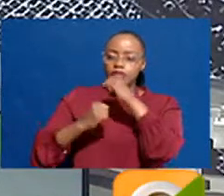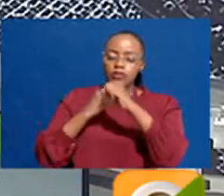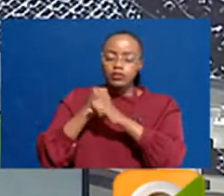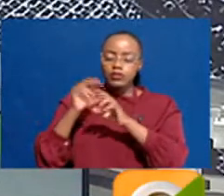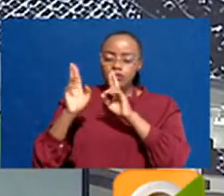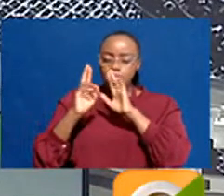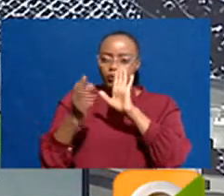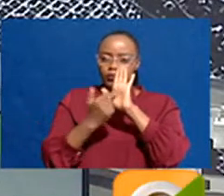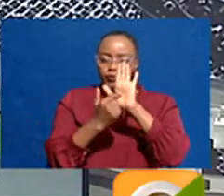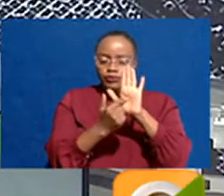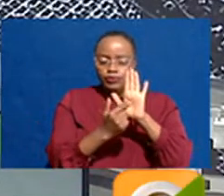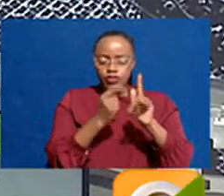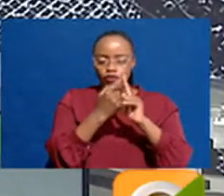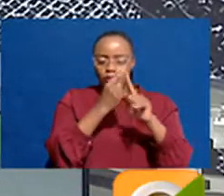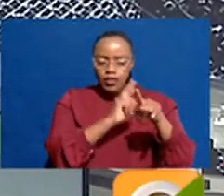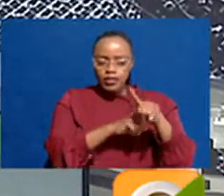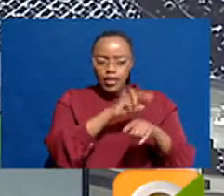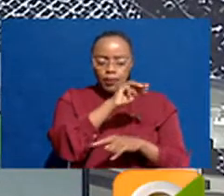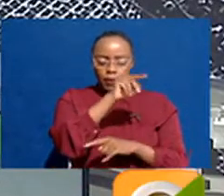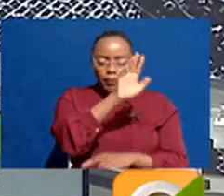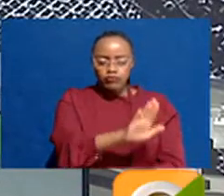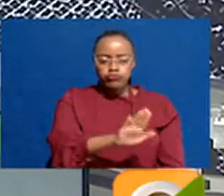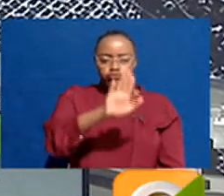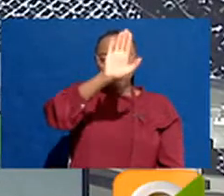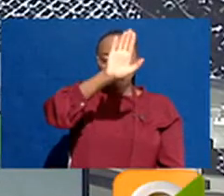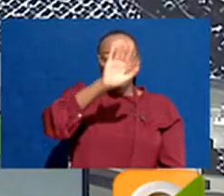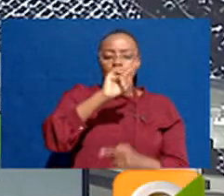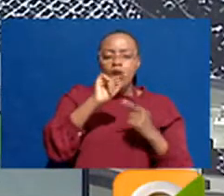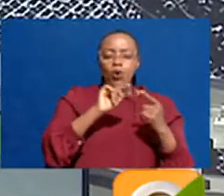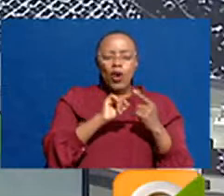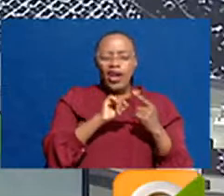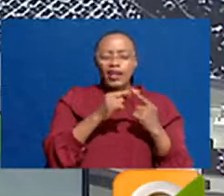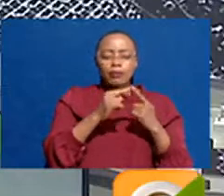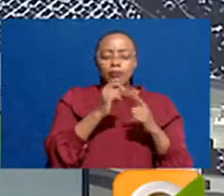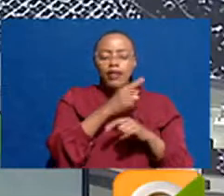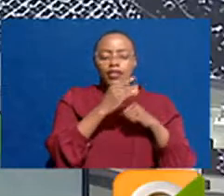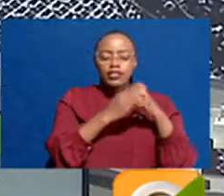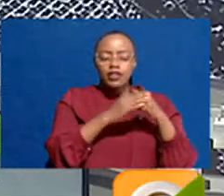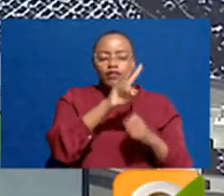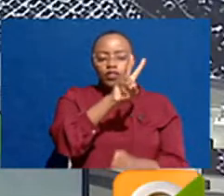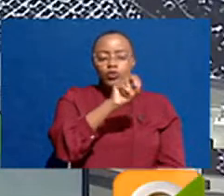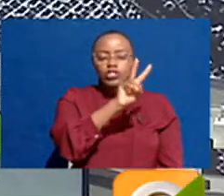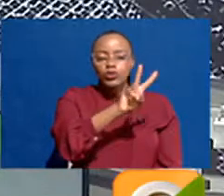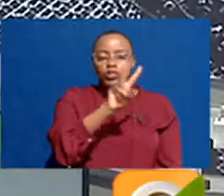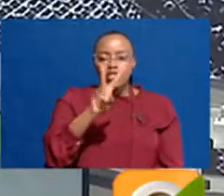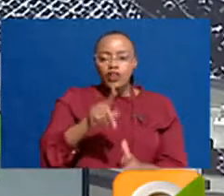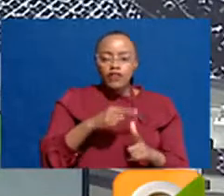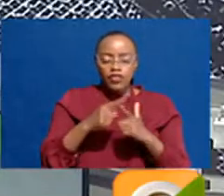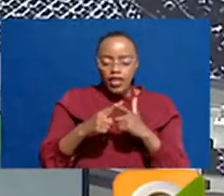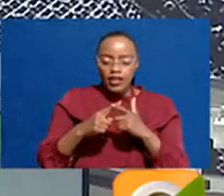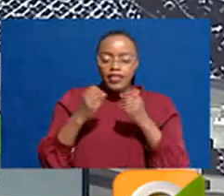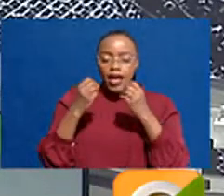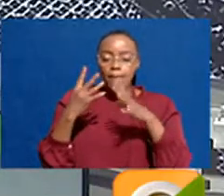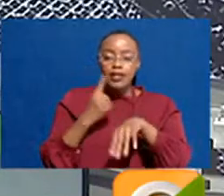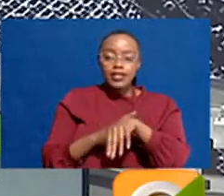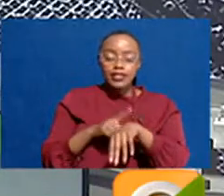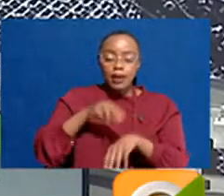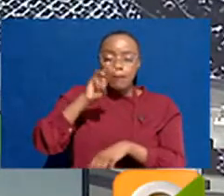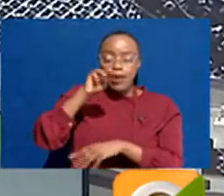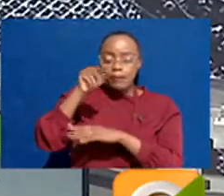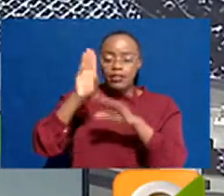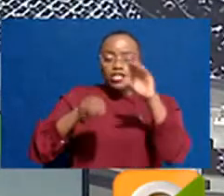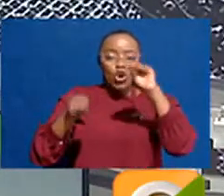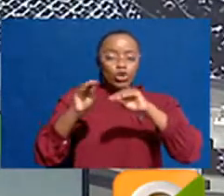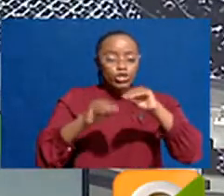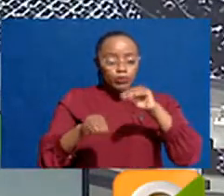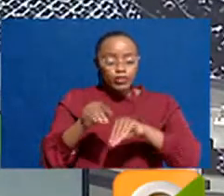report covers the period from when the MPs were sworn in on the 8th of September, that is 2022, and tracks the number of times MPs made